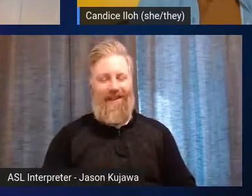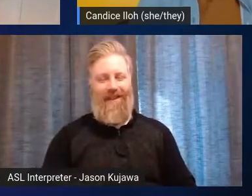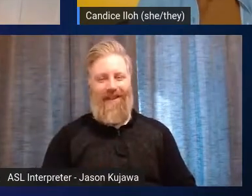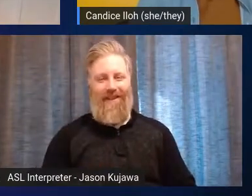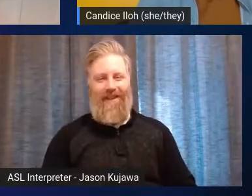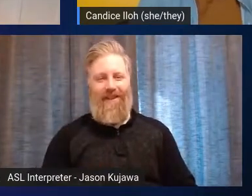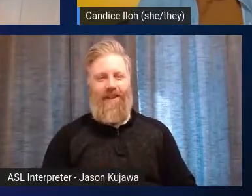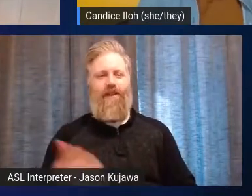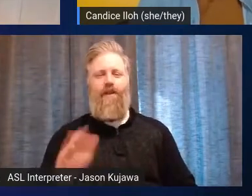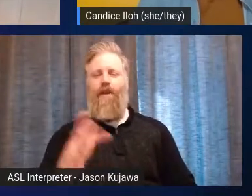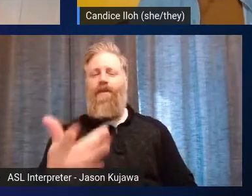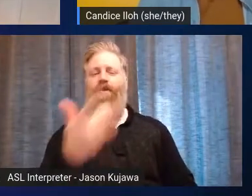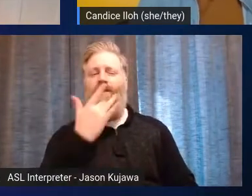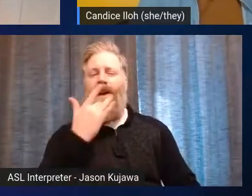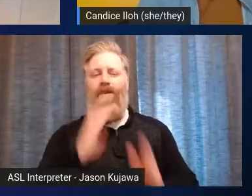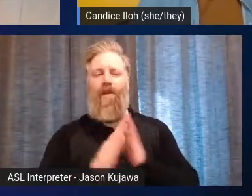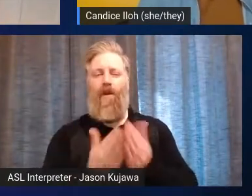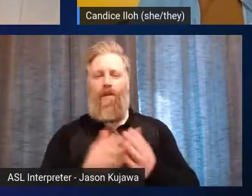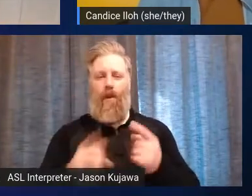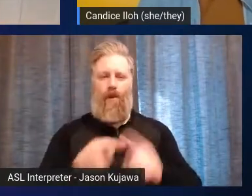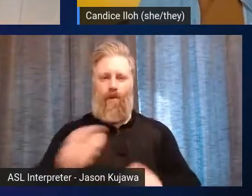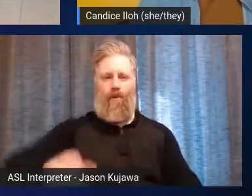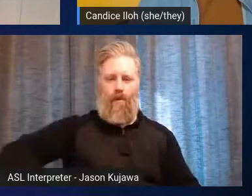What was your favorite book as a young person?